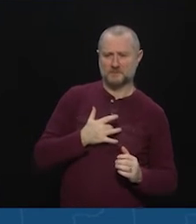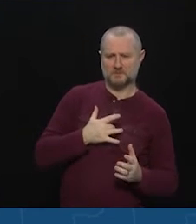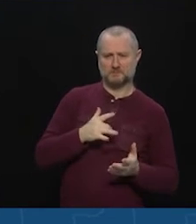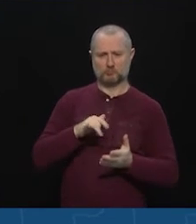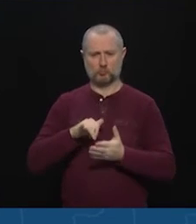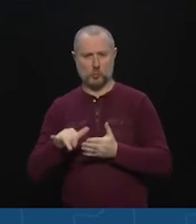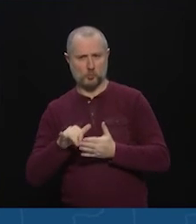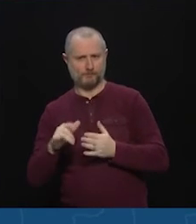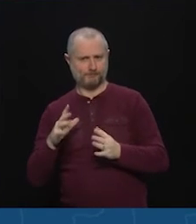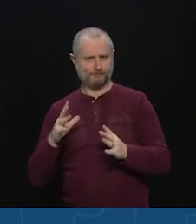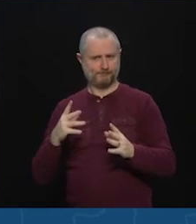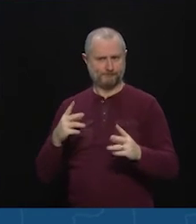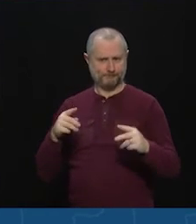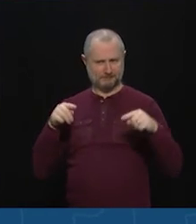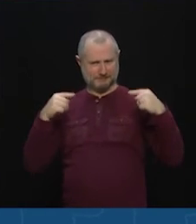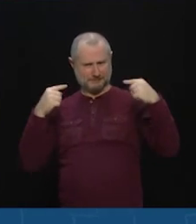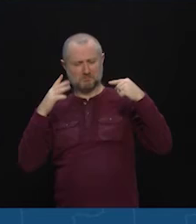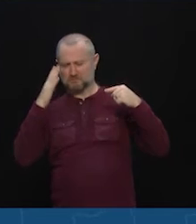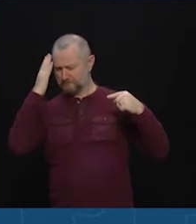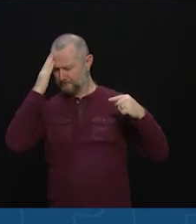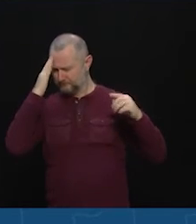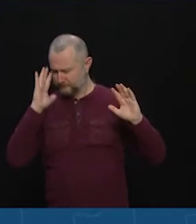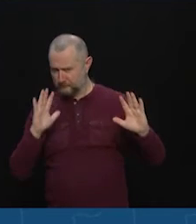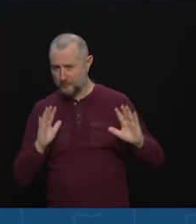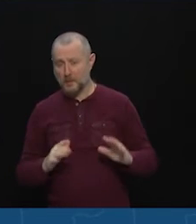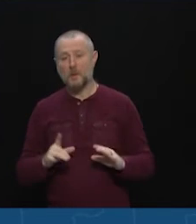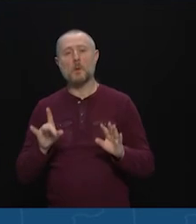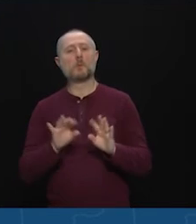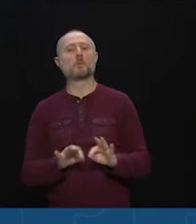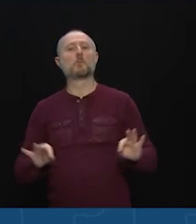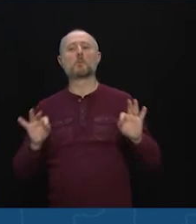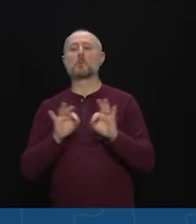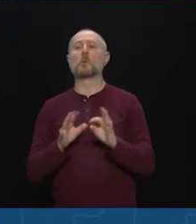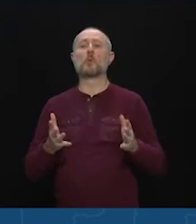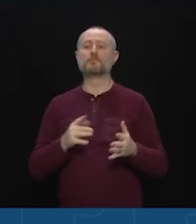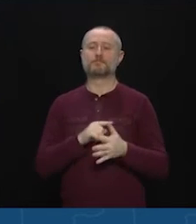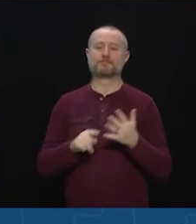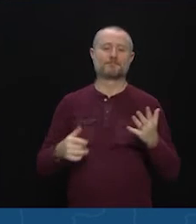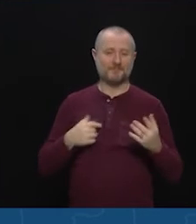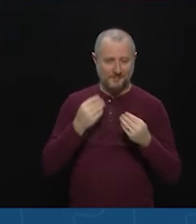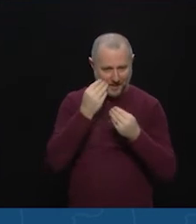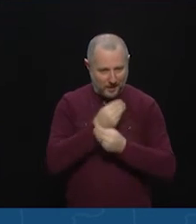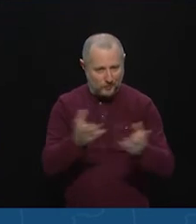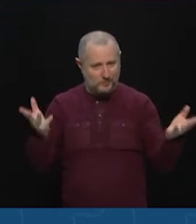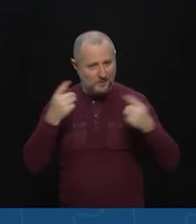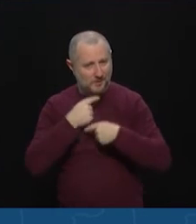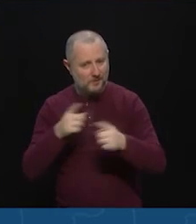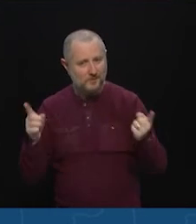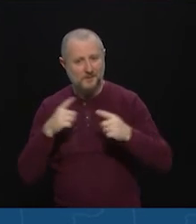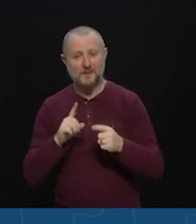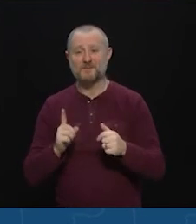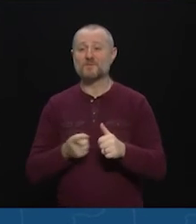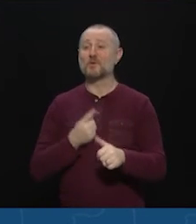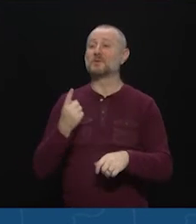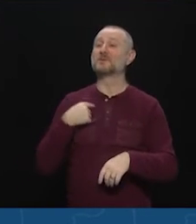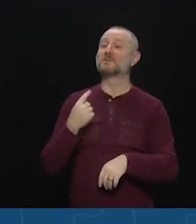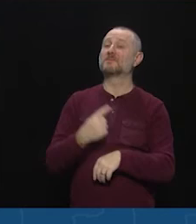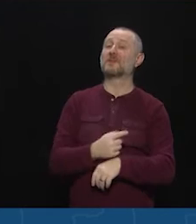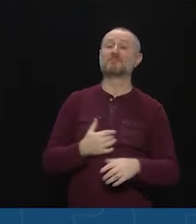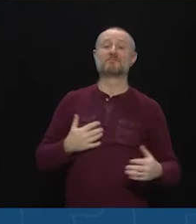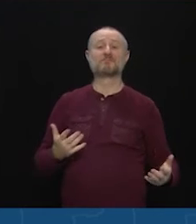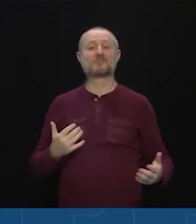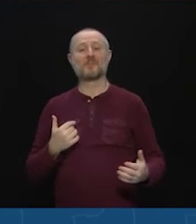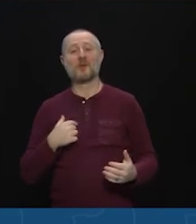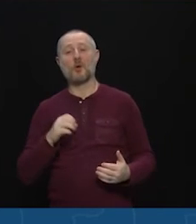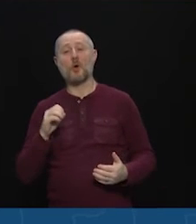let you know that we've taken important steps. We've issued an executive order the very first day that anyone named Omicron.